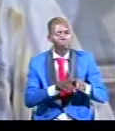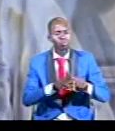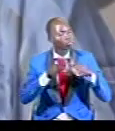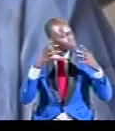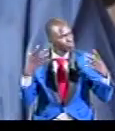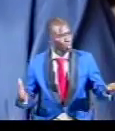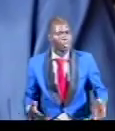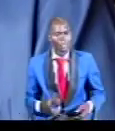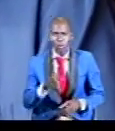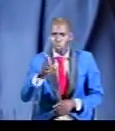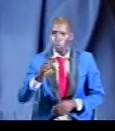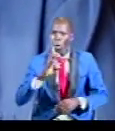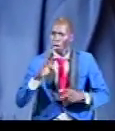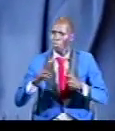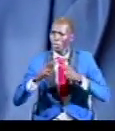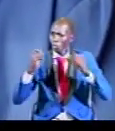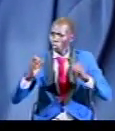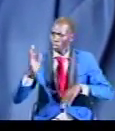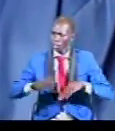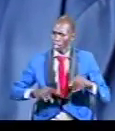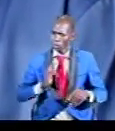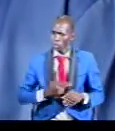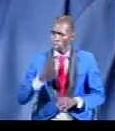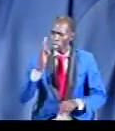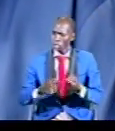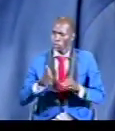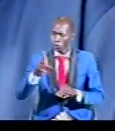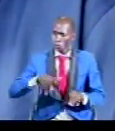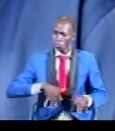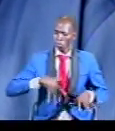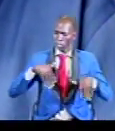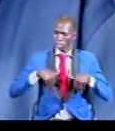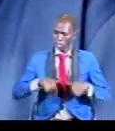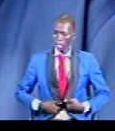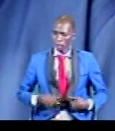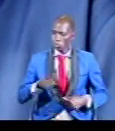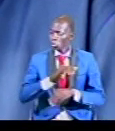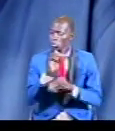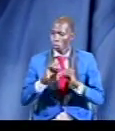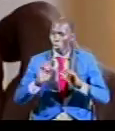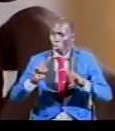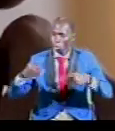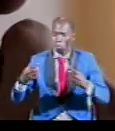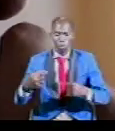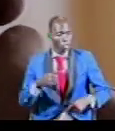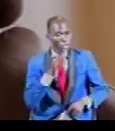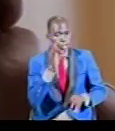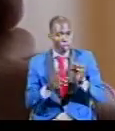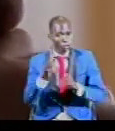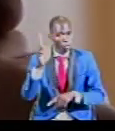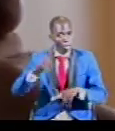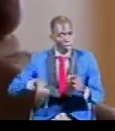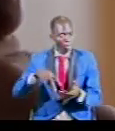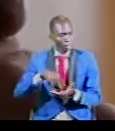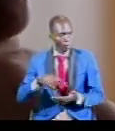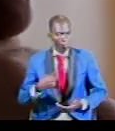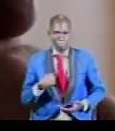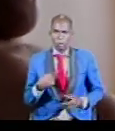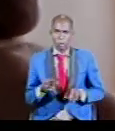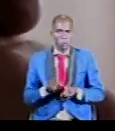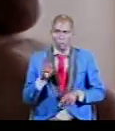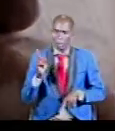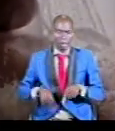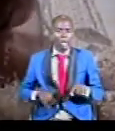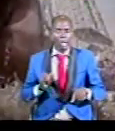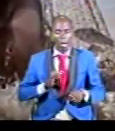strong. And you are telling us that the persecution is too much. You're not going to follow. If you cannot stand, where will I stand? I too will